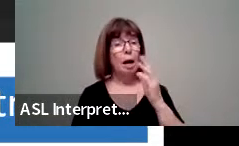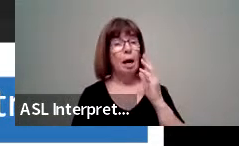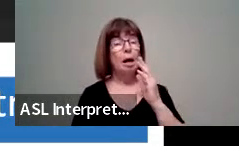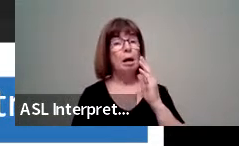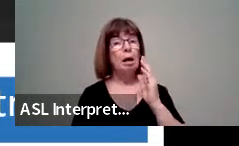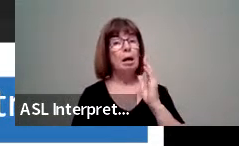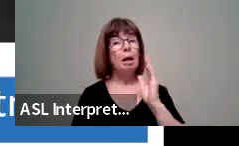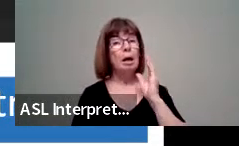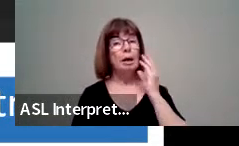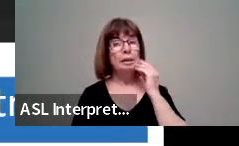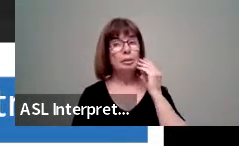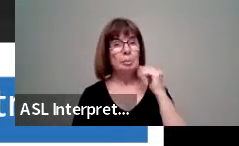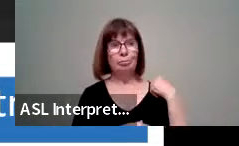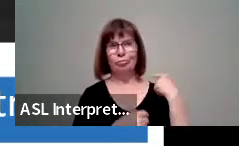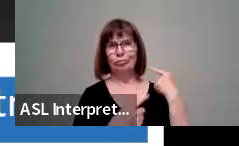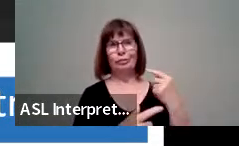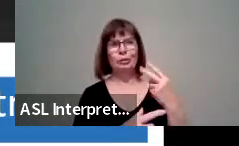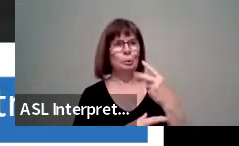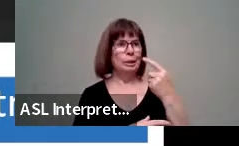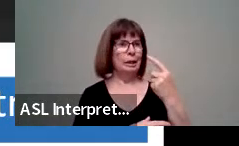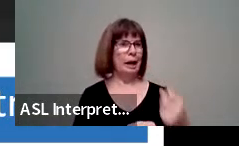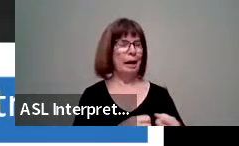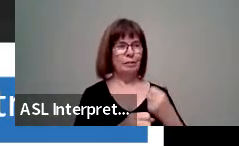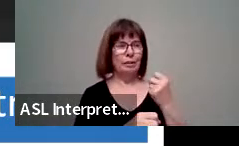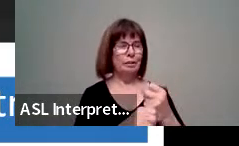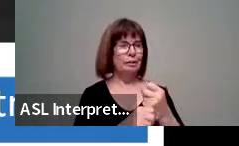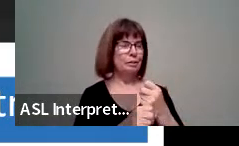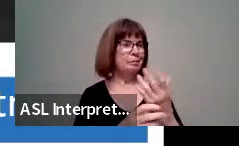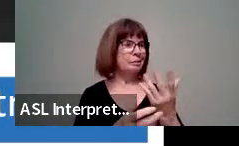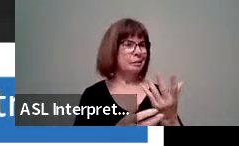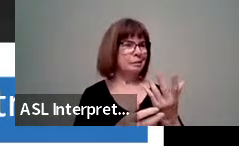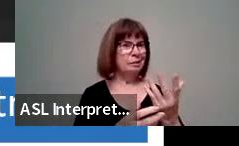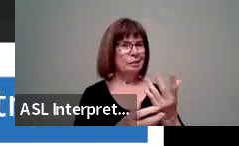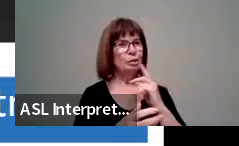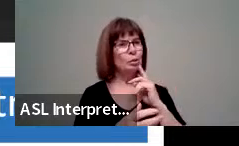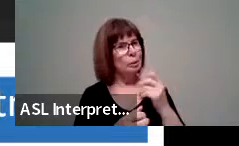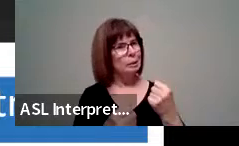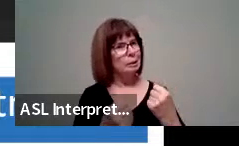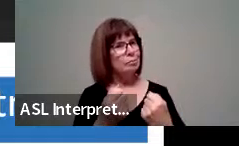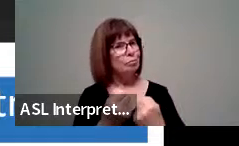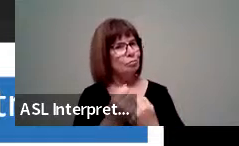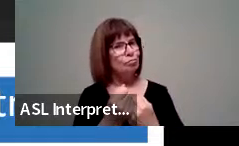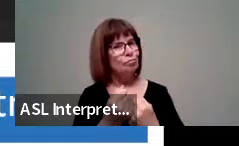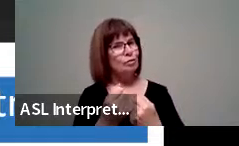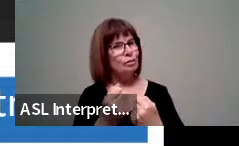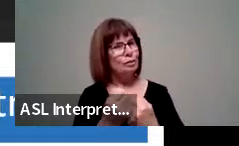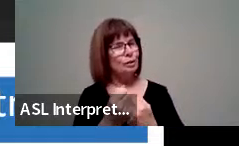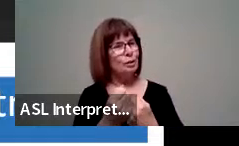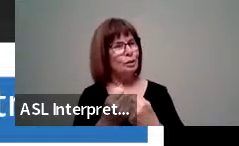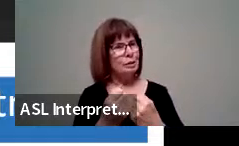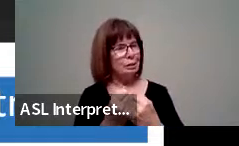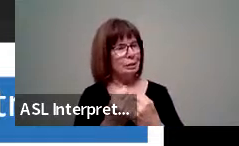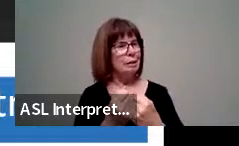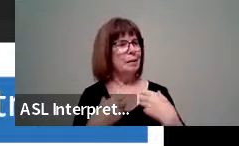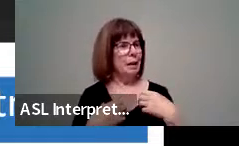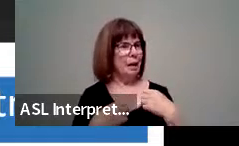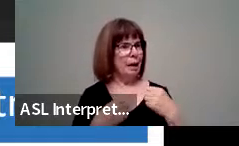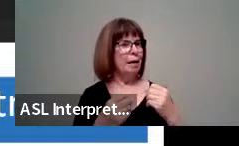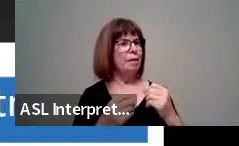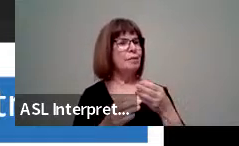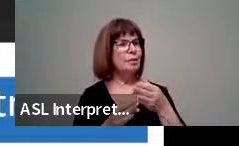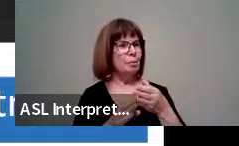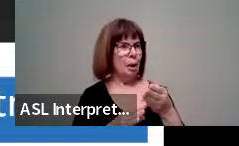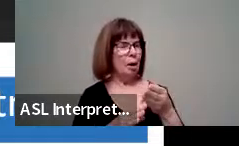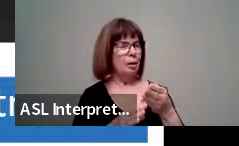over the last 2.5 years have really kind of reinforced for us in the health department that we really needed